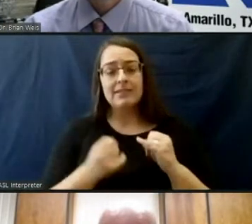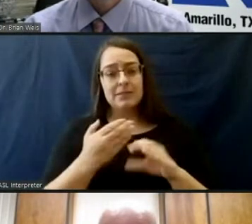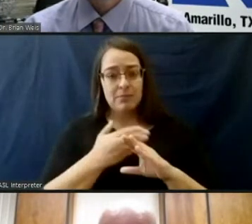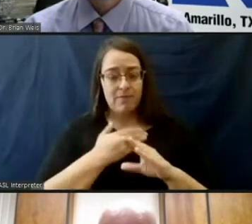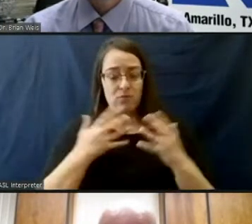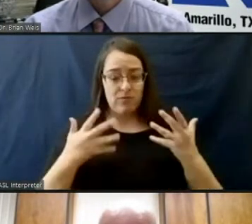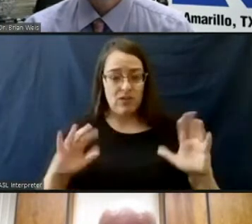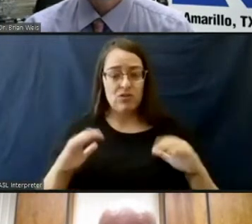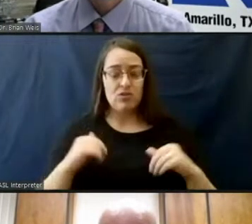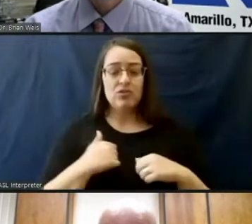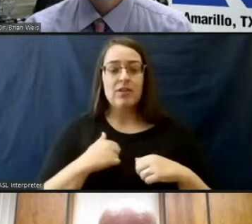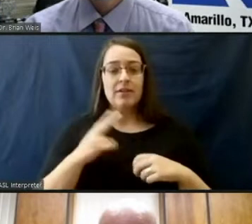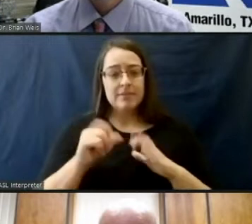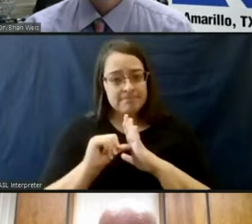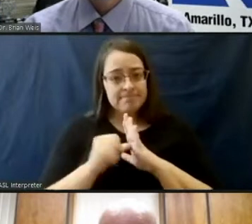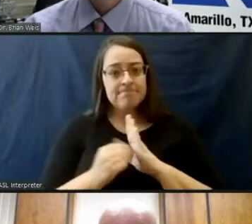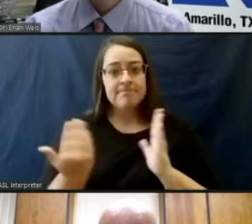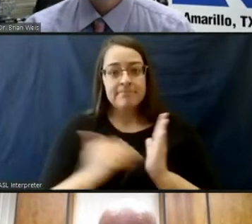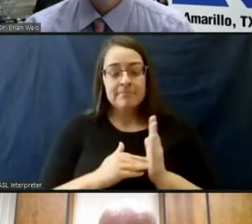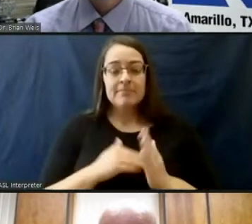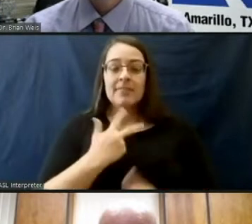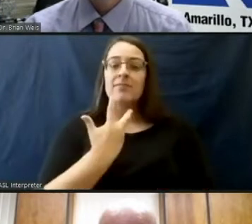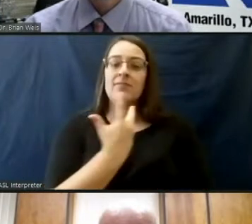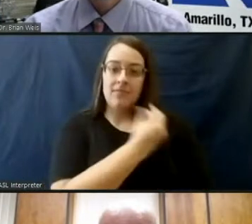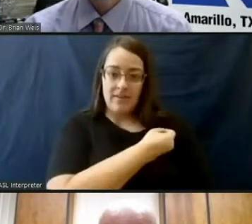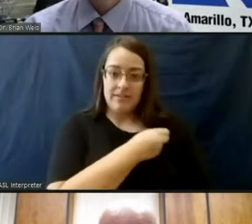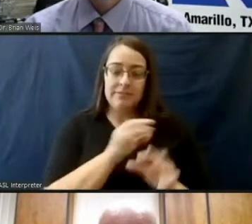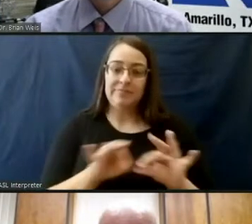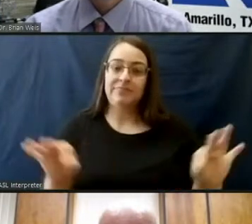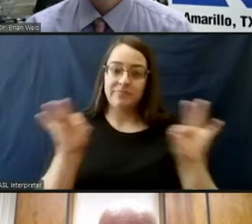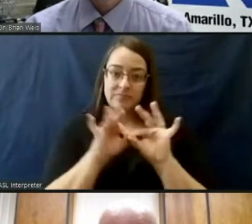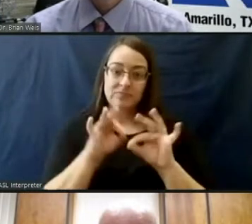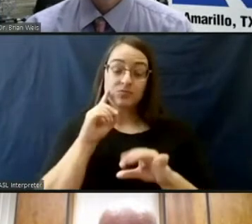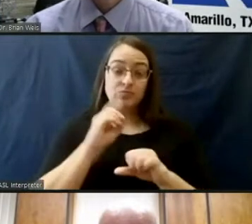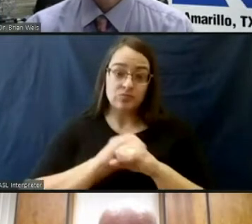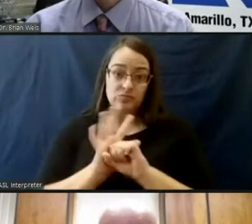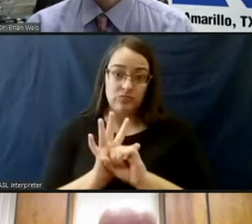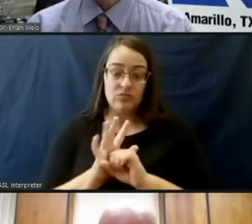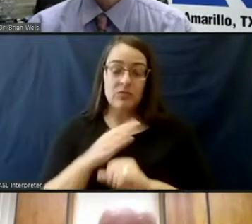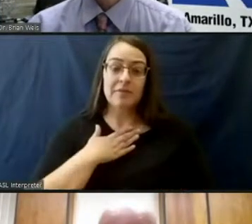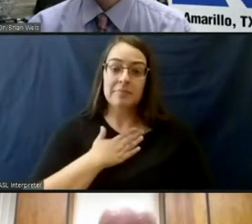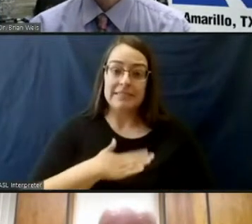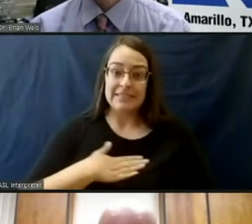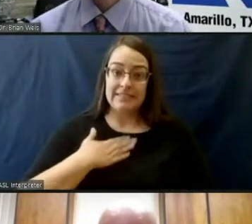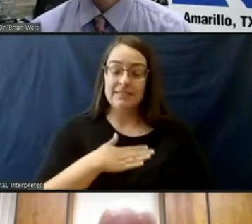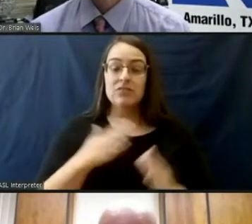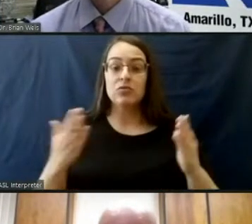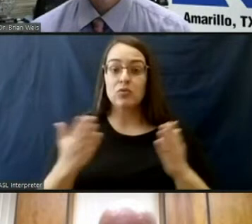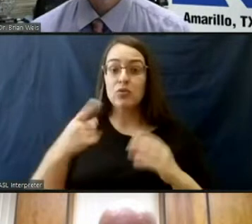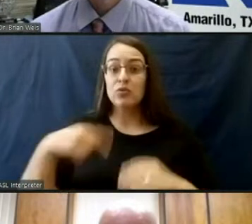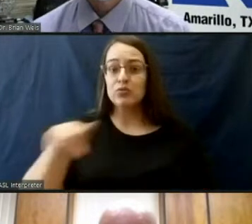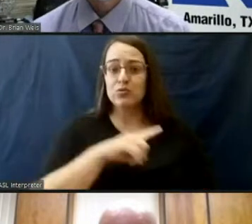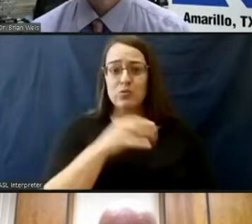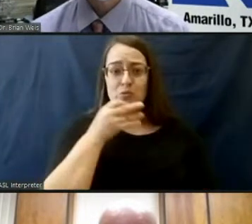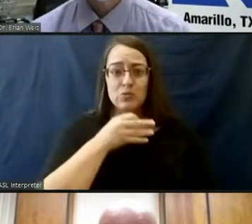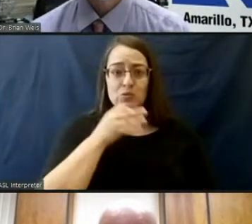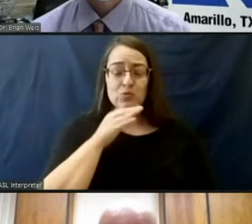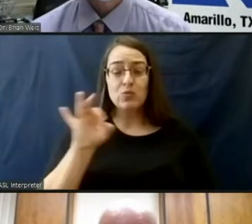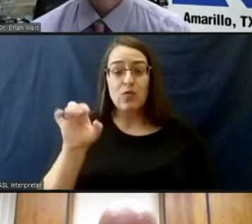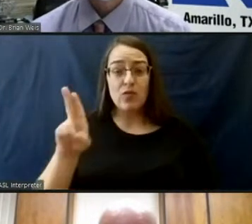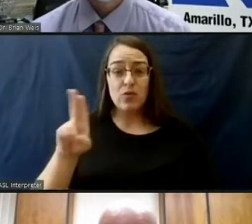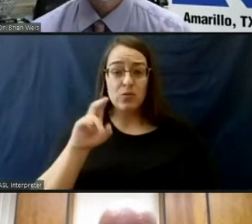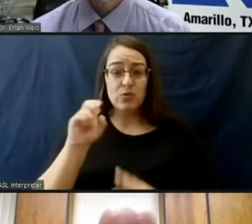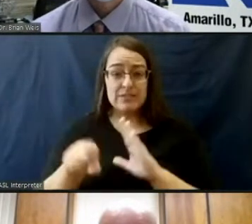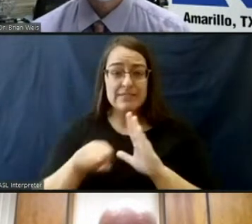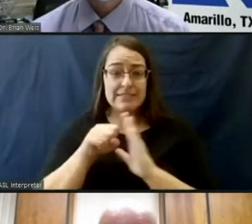going to reiterate that importance of vaccinations for COVID-19. Please encourage y'all. We're getting ready to come upon flu season. And so I'm